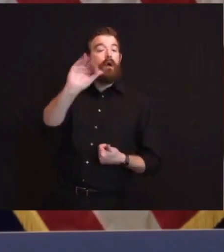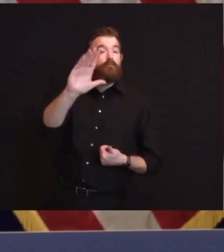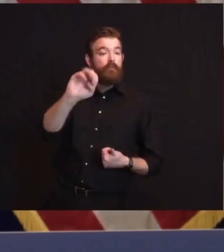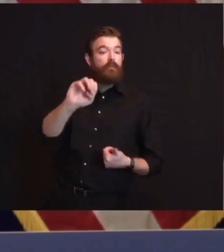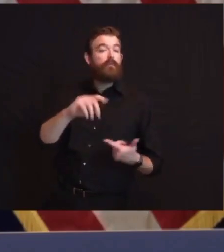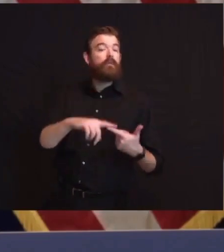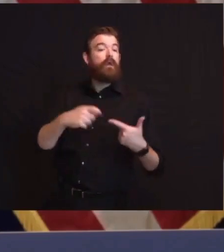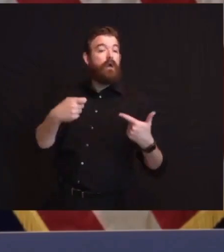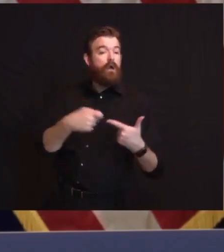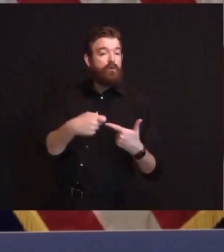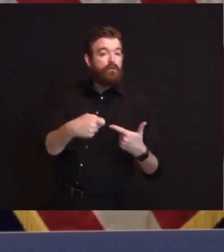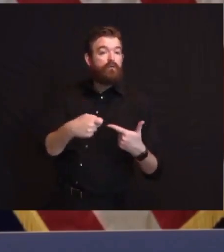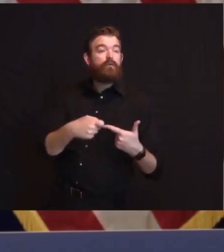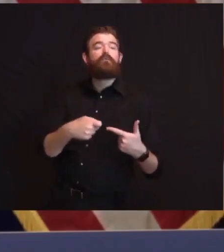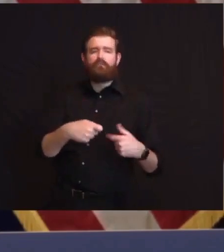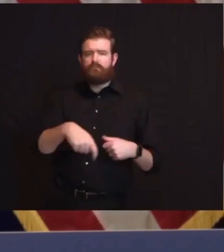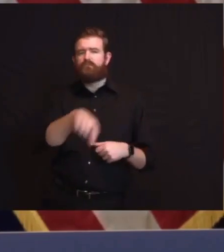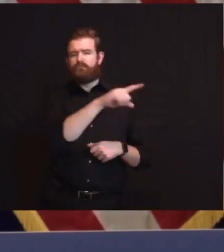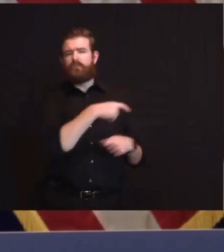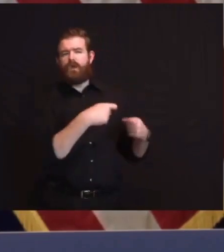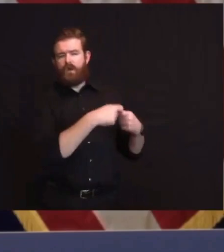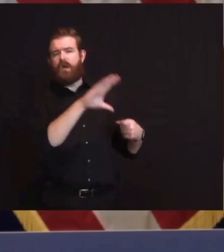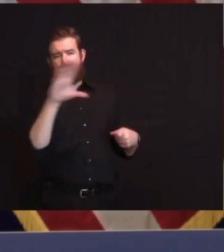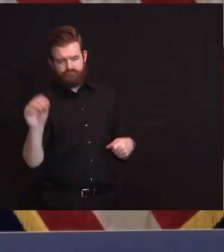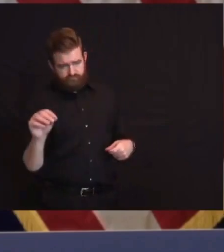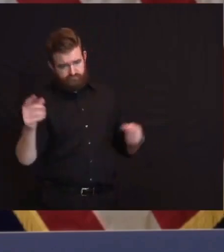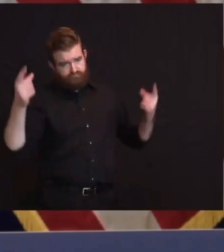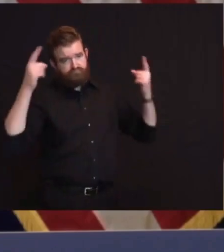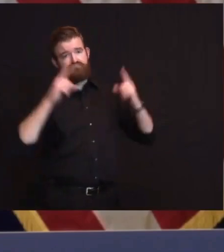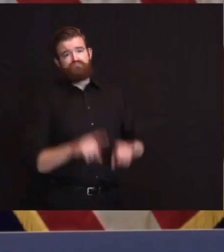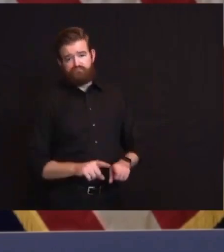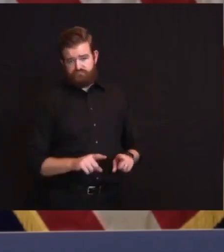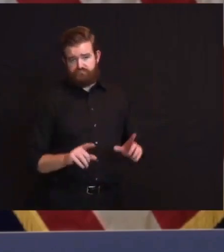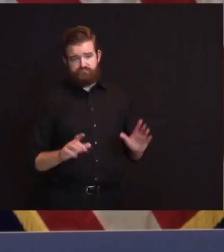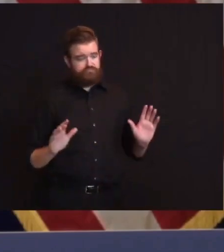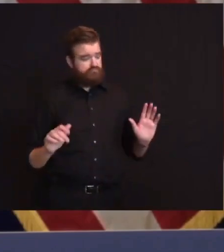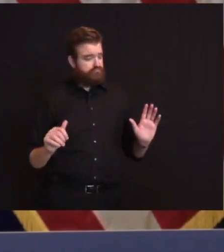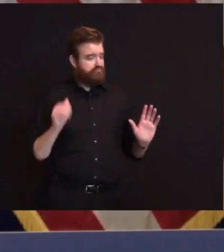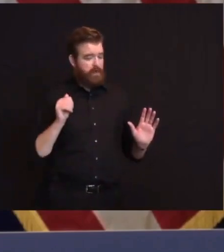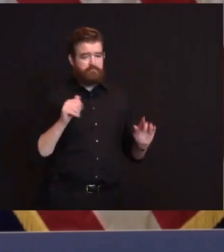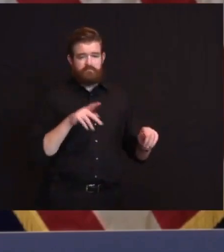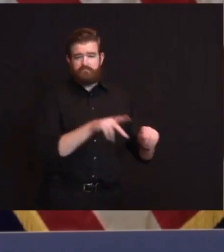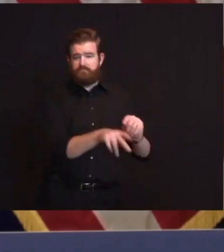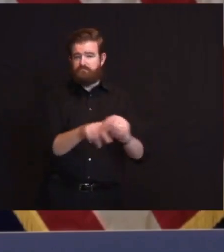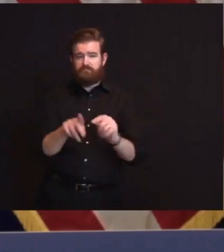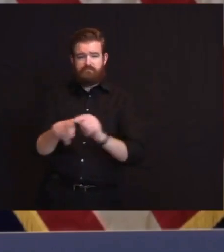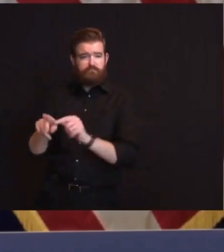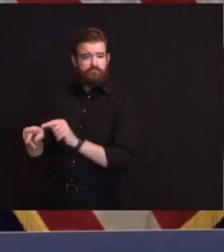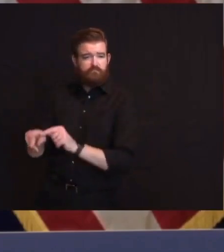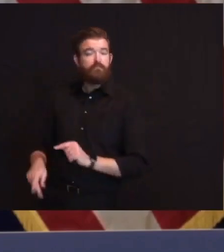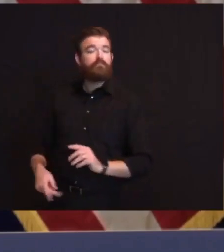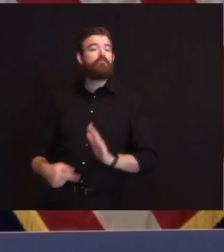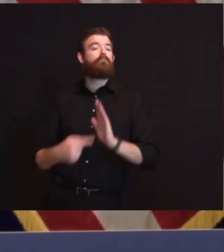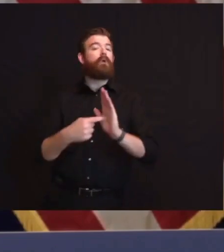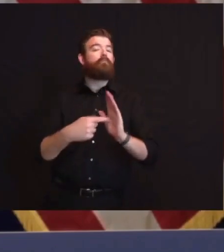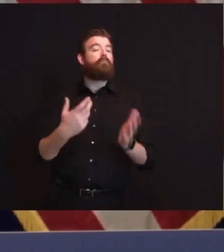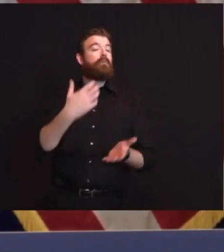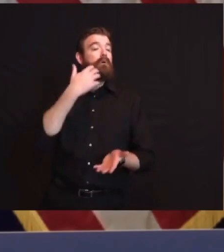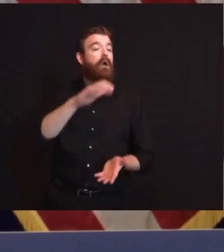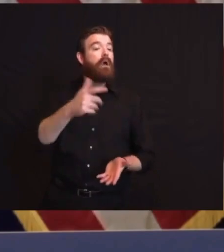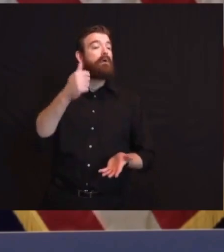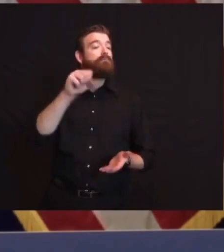voluntarily agreed not to discontinue service like heat, gas, electricity, and water